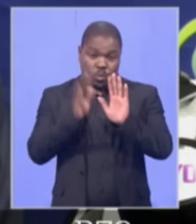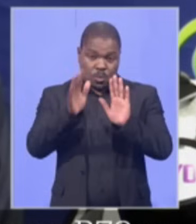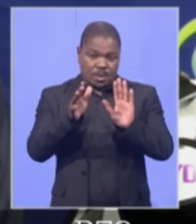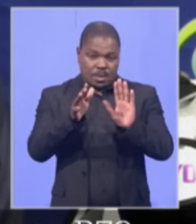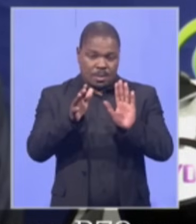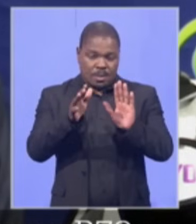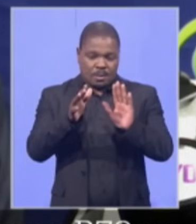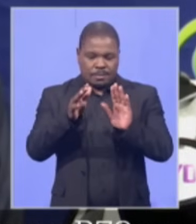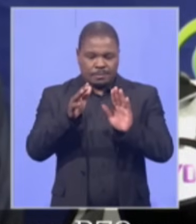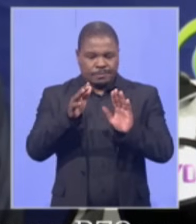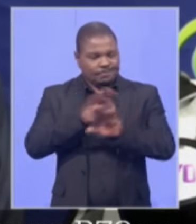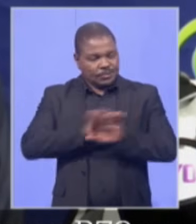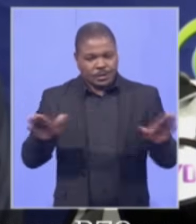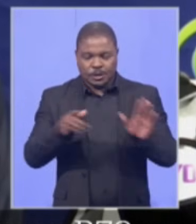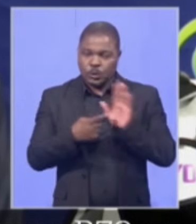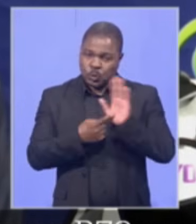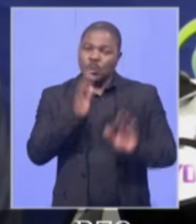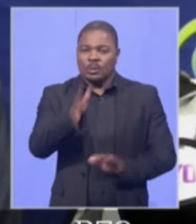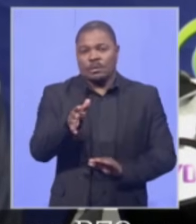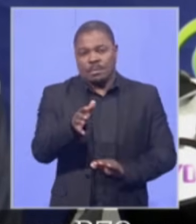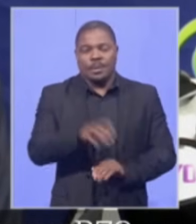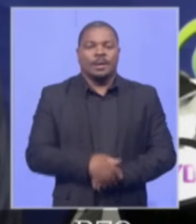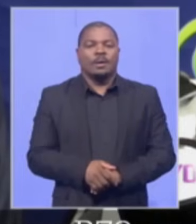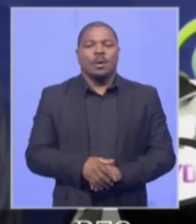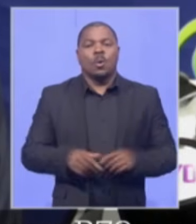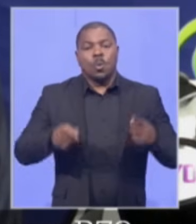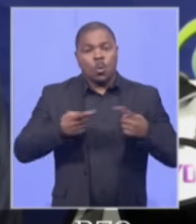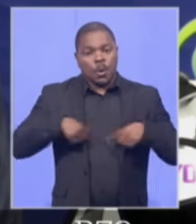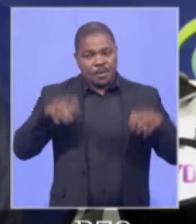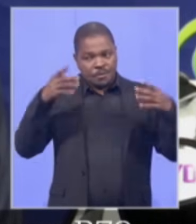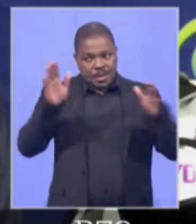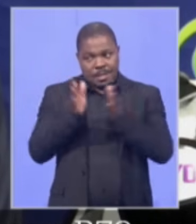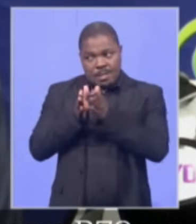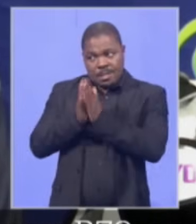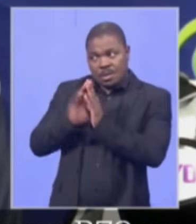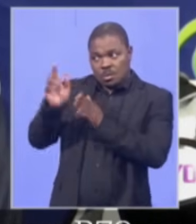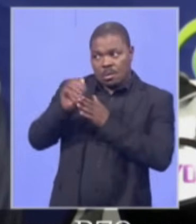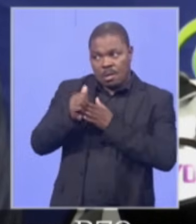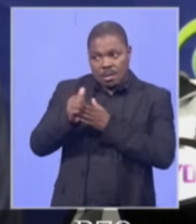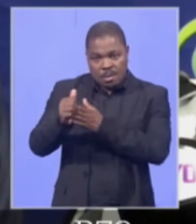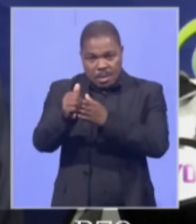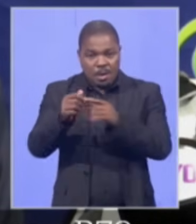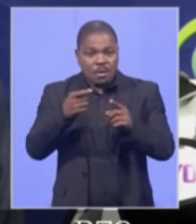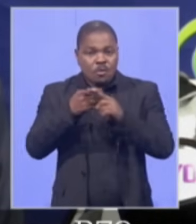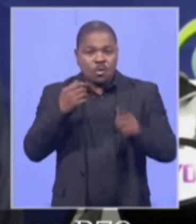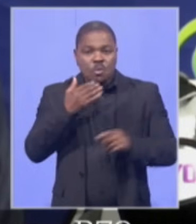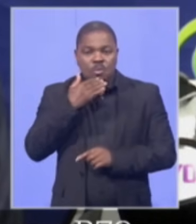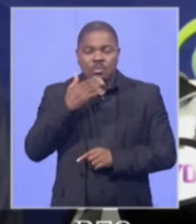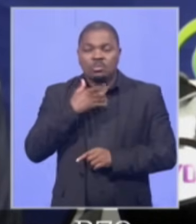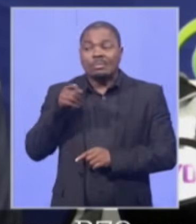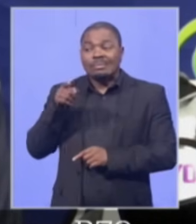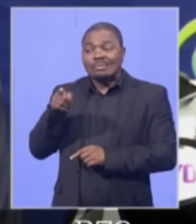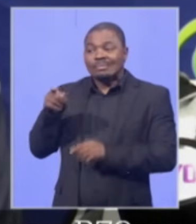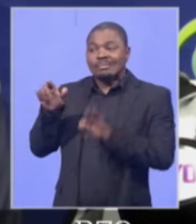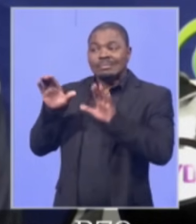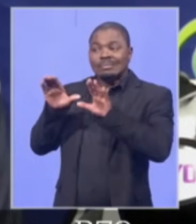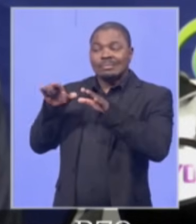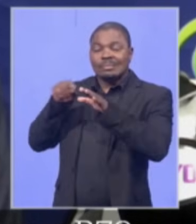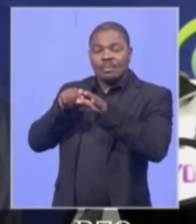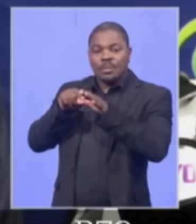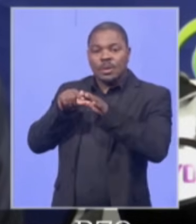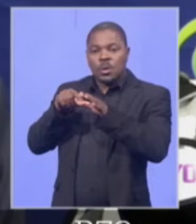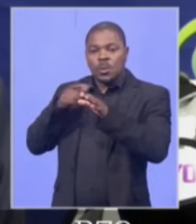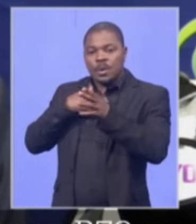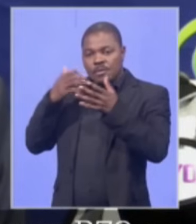and for all, that we did ask for guidance. From the standard setter,